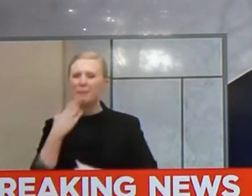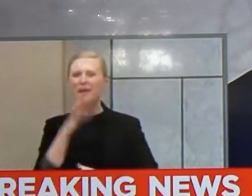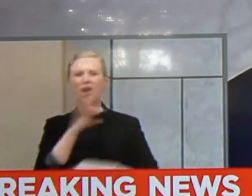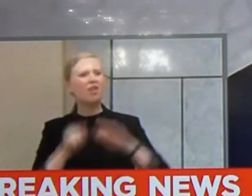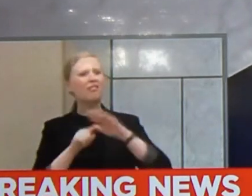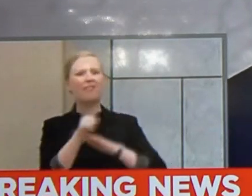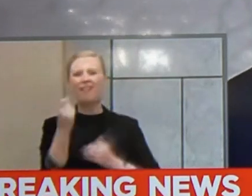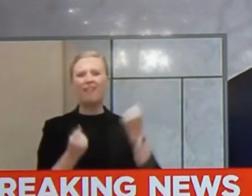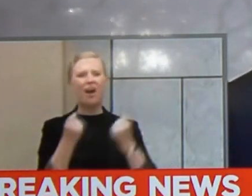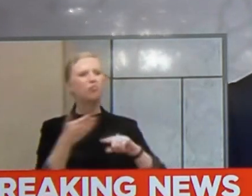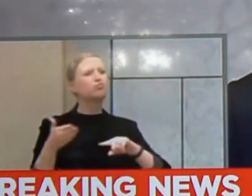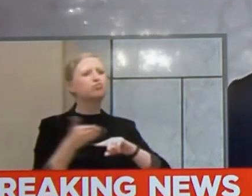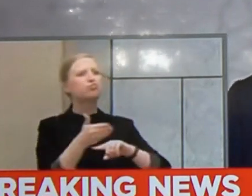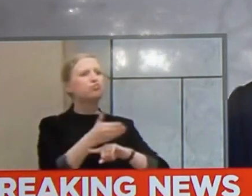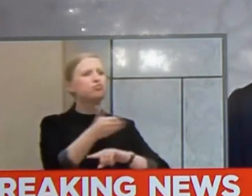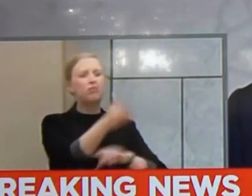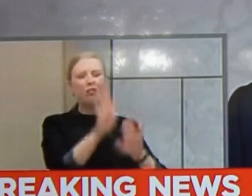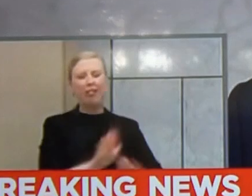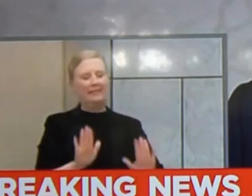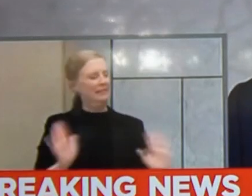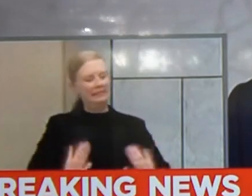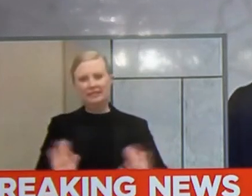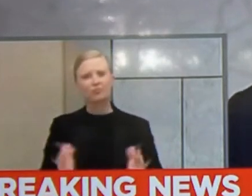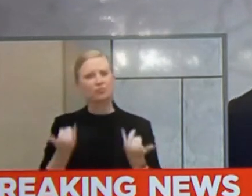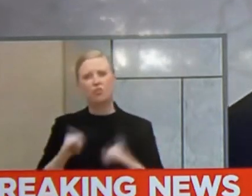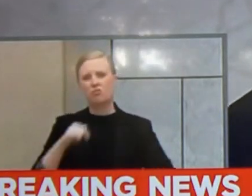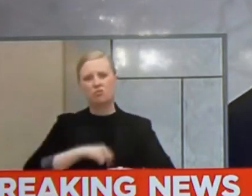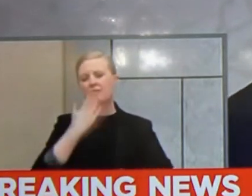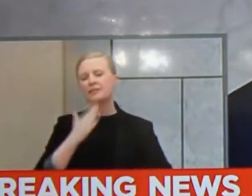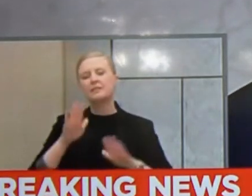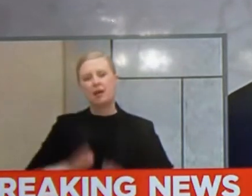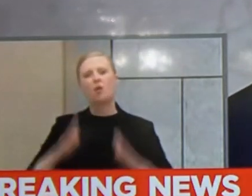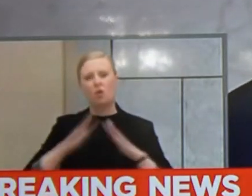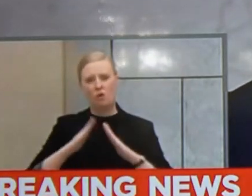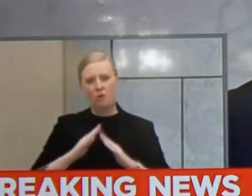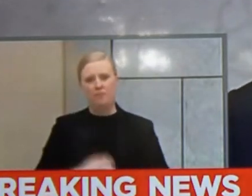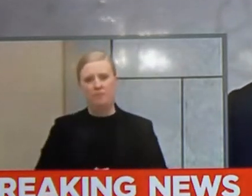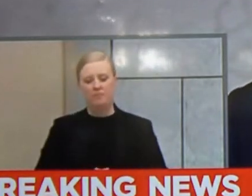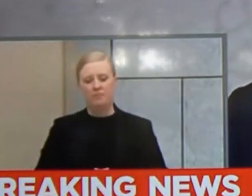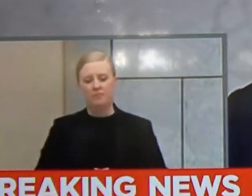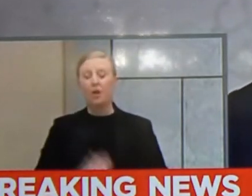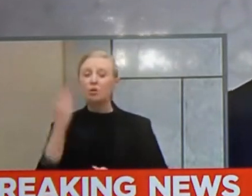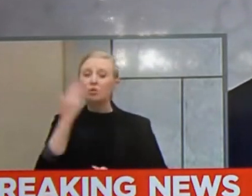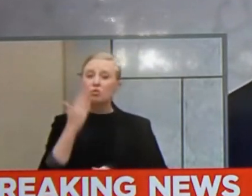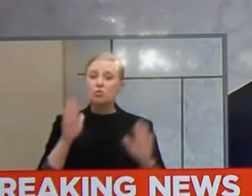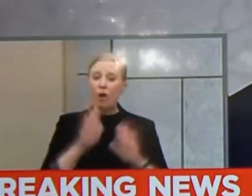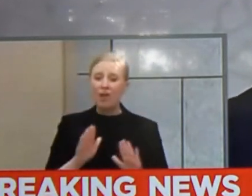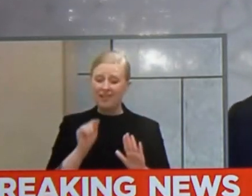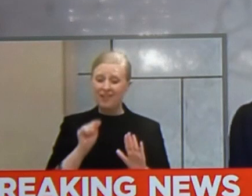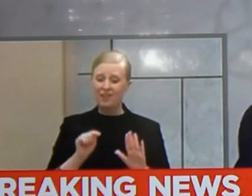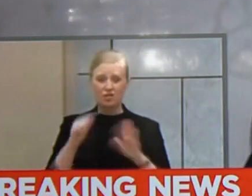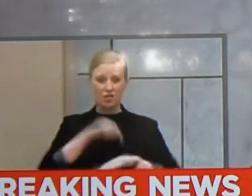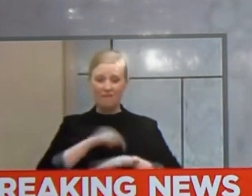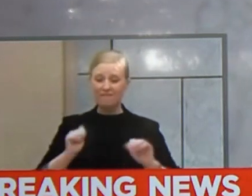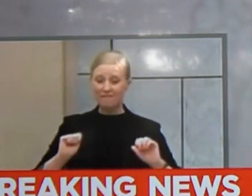school holidays, the education ministers around the country will be working with the medical experts to further inform how the rest of the school